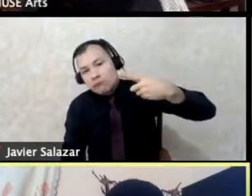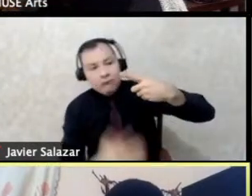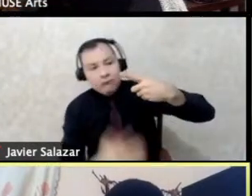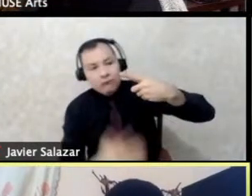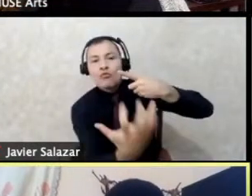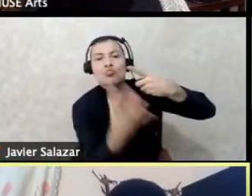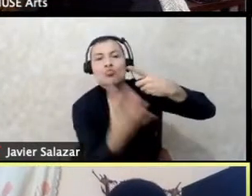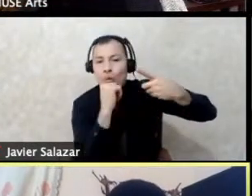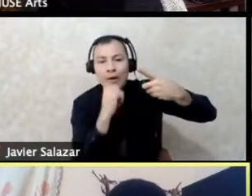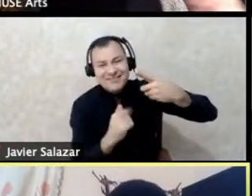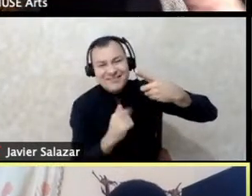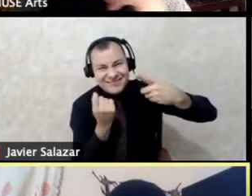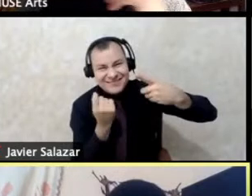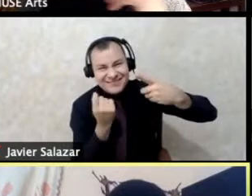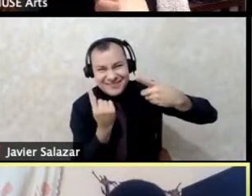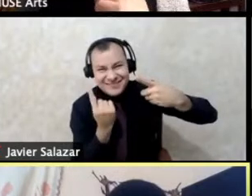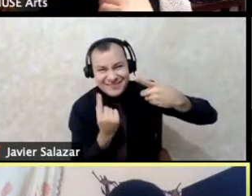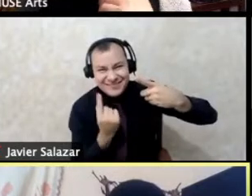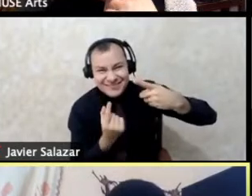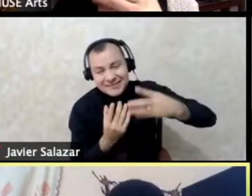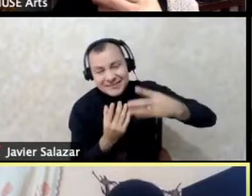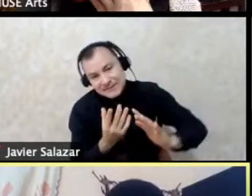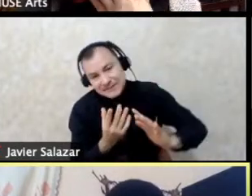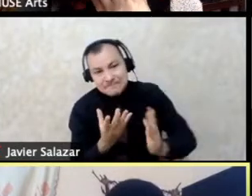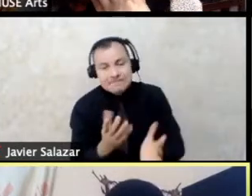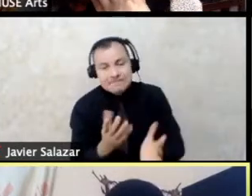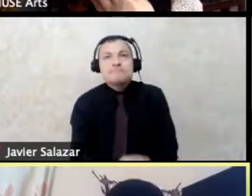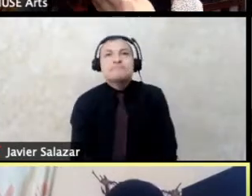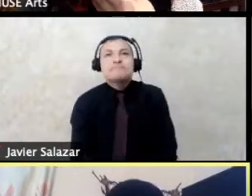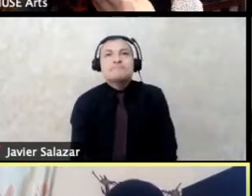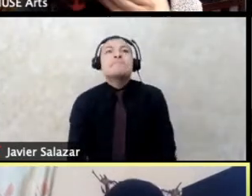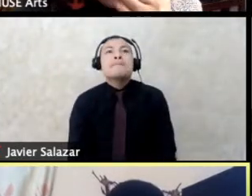This was in the beginning of the year, around March, when